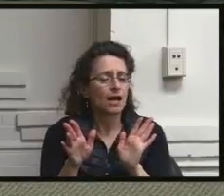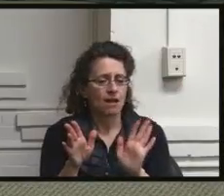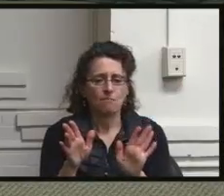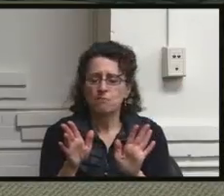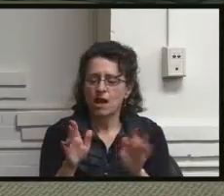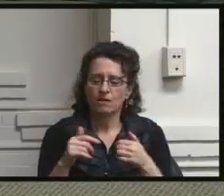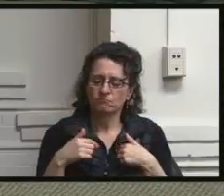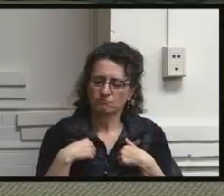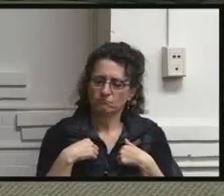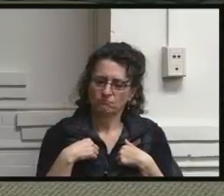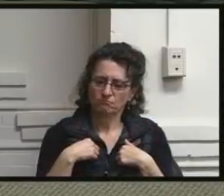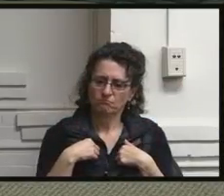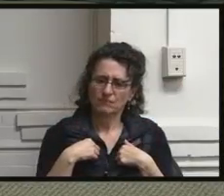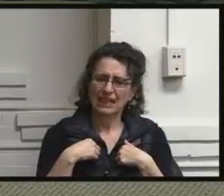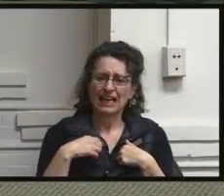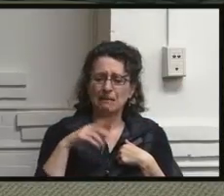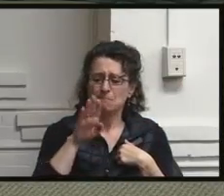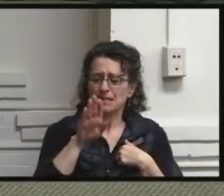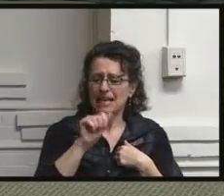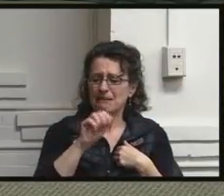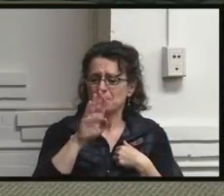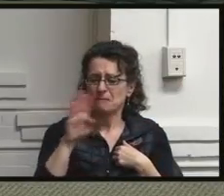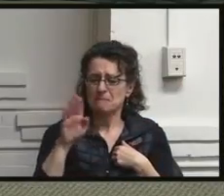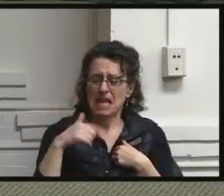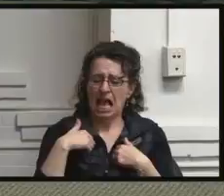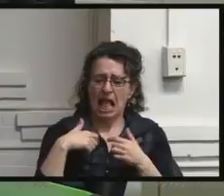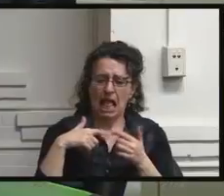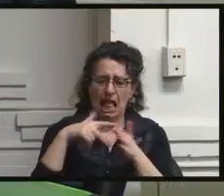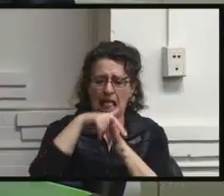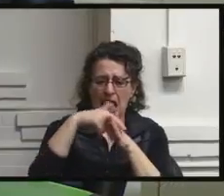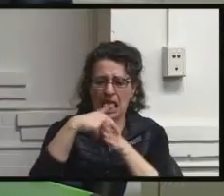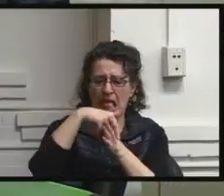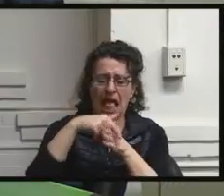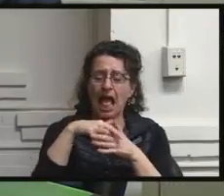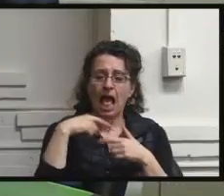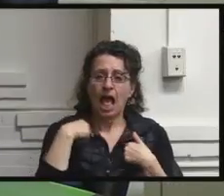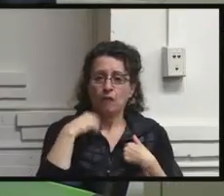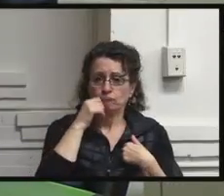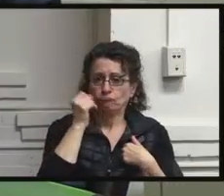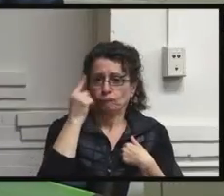I've always been on the fence about BABB. I don't get it. I don't,